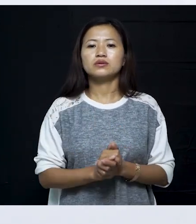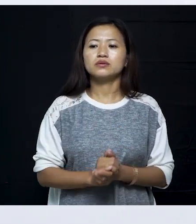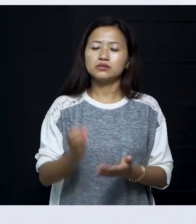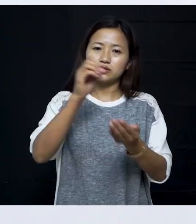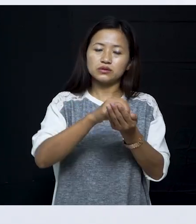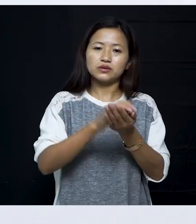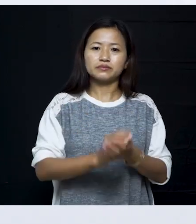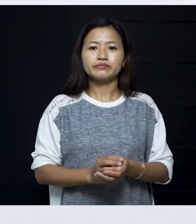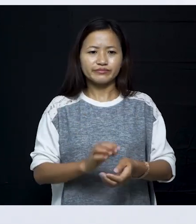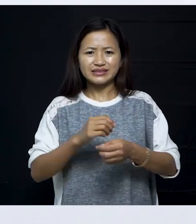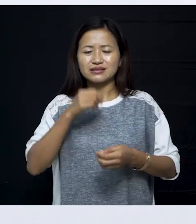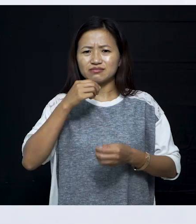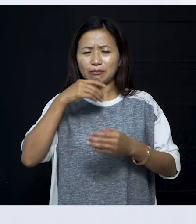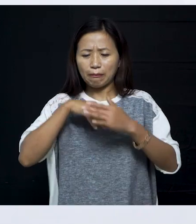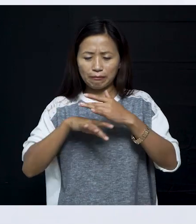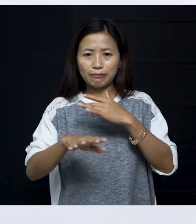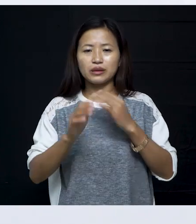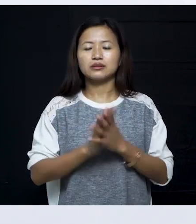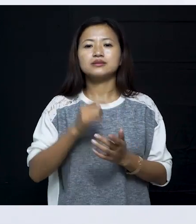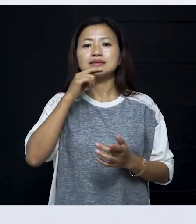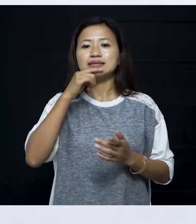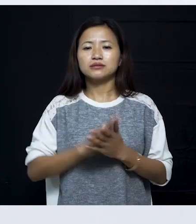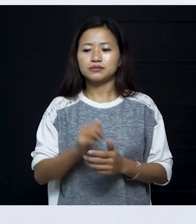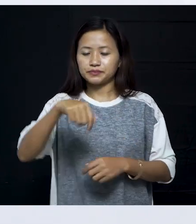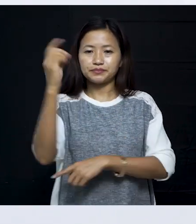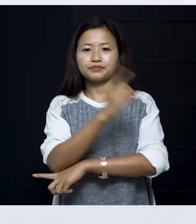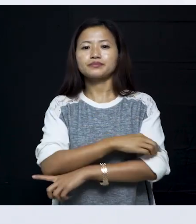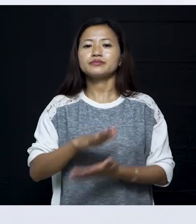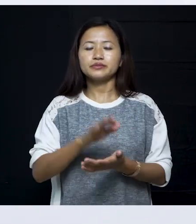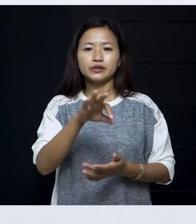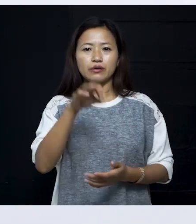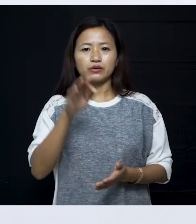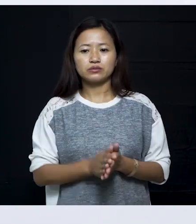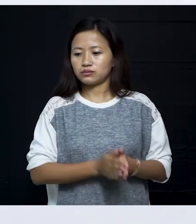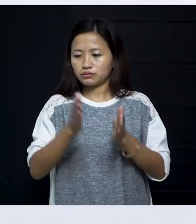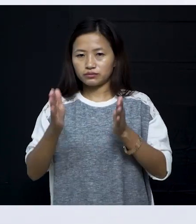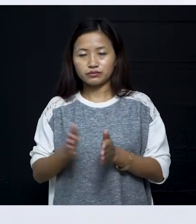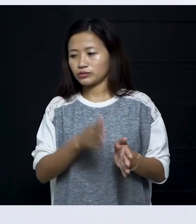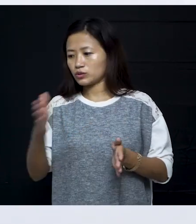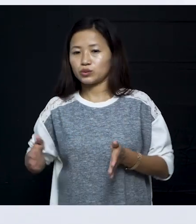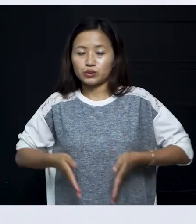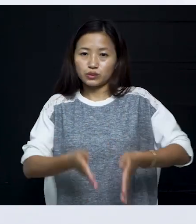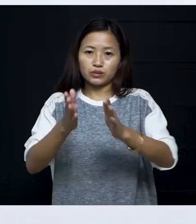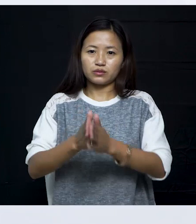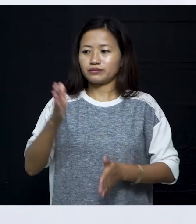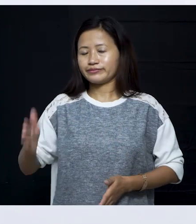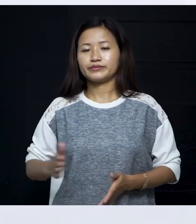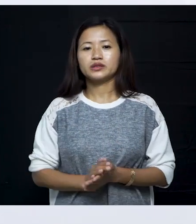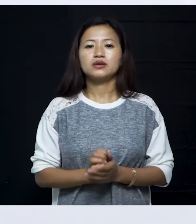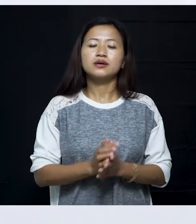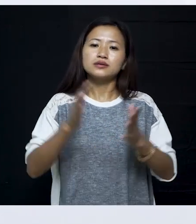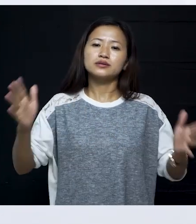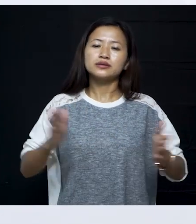donate blood today. See, those kind of things that you may find on the roadside. Then it is also used to